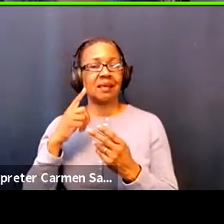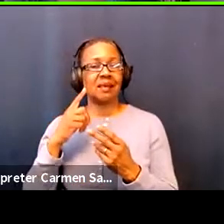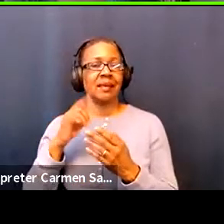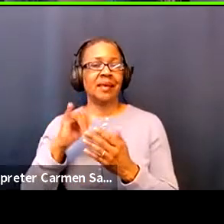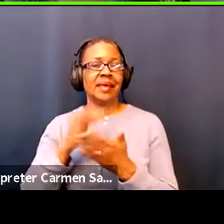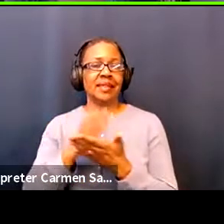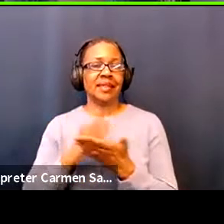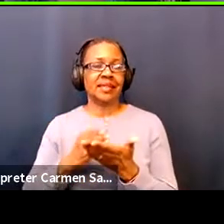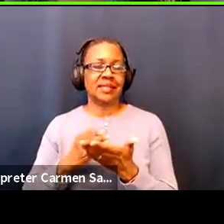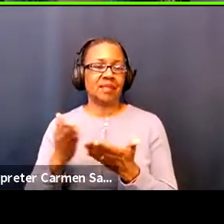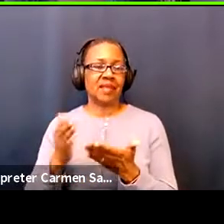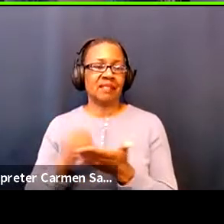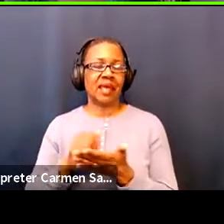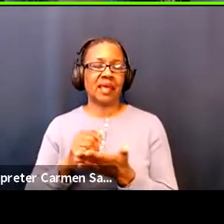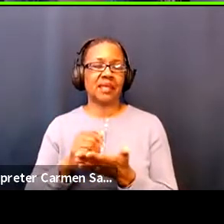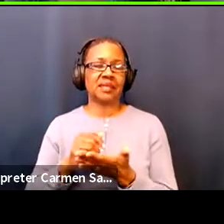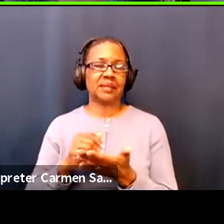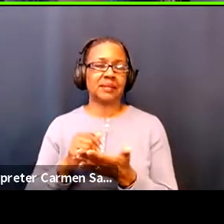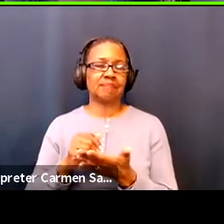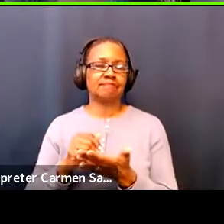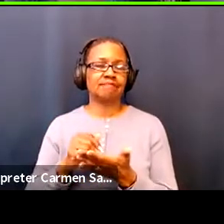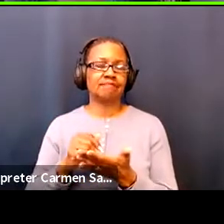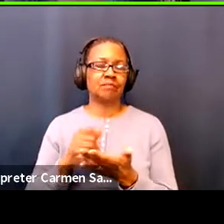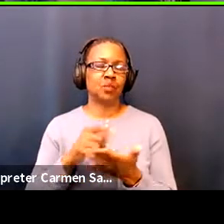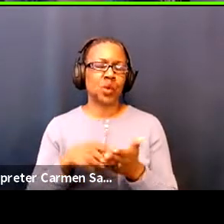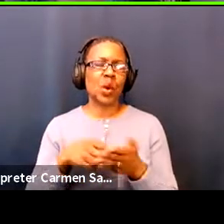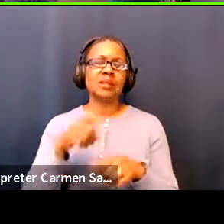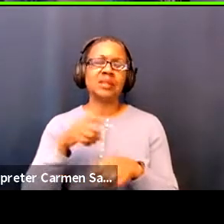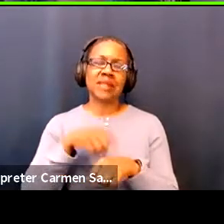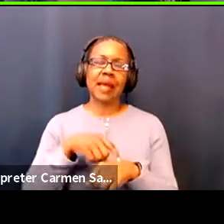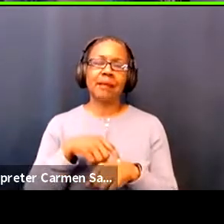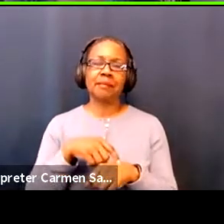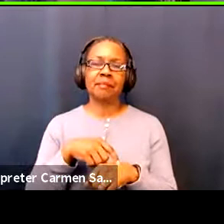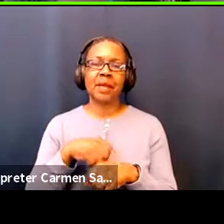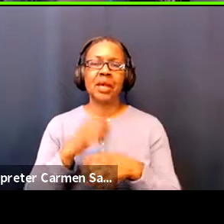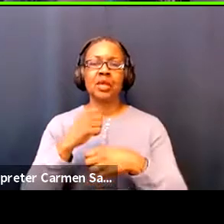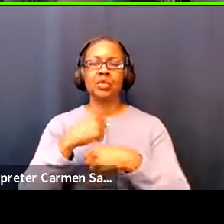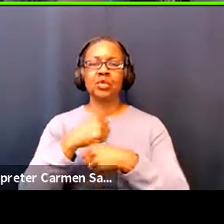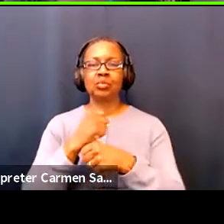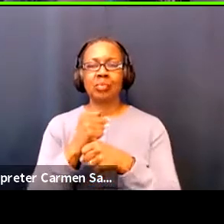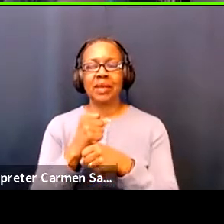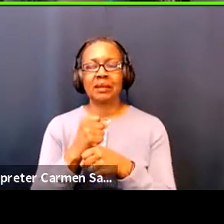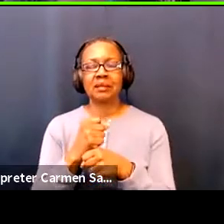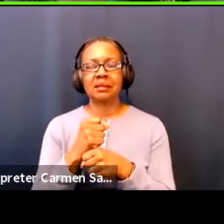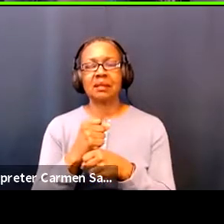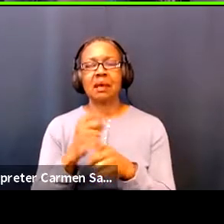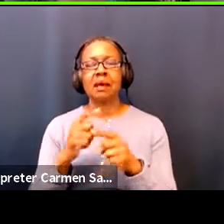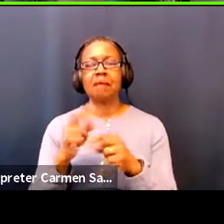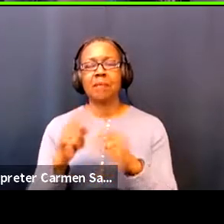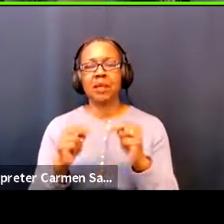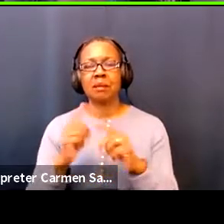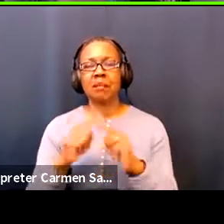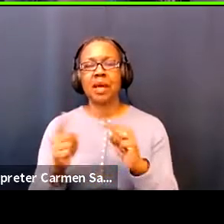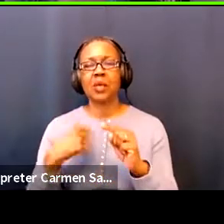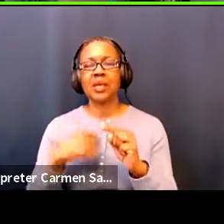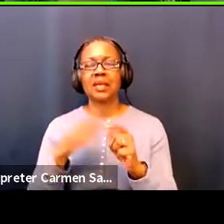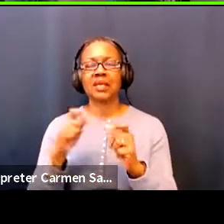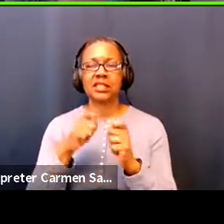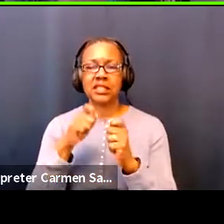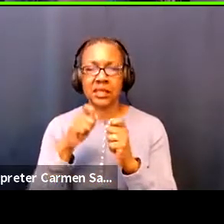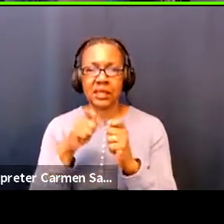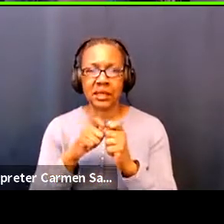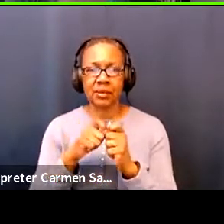that really takes time to build, but that we need deliberate